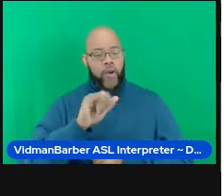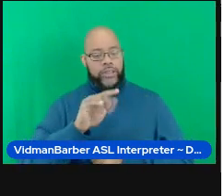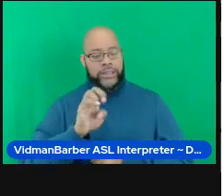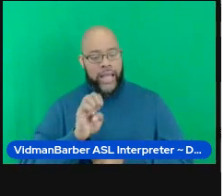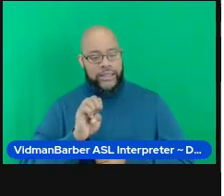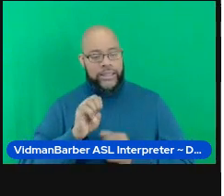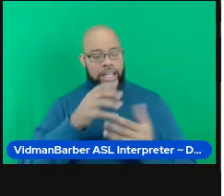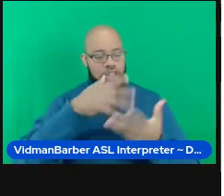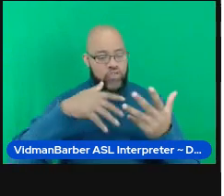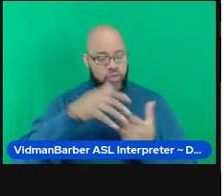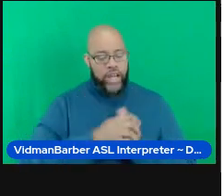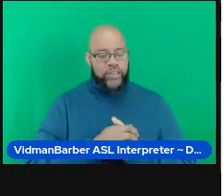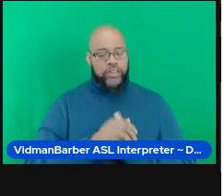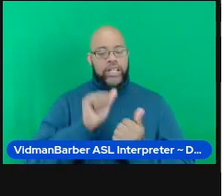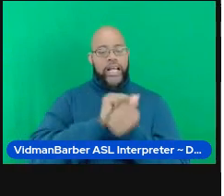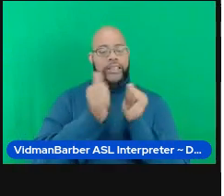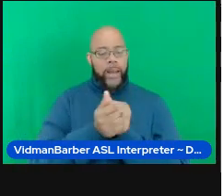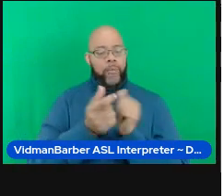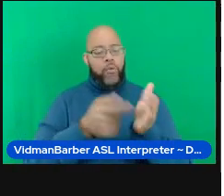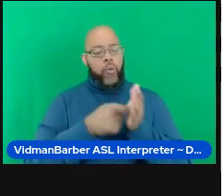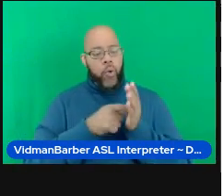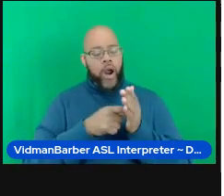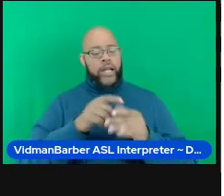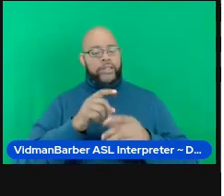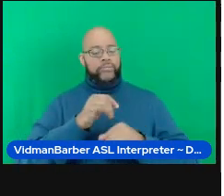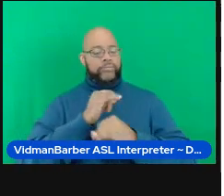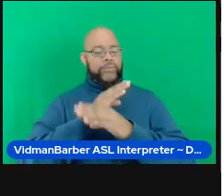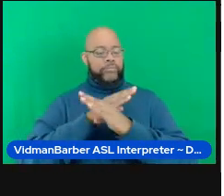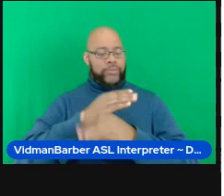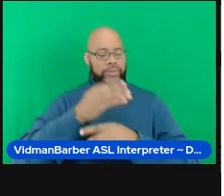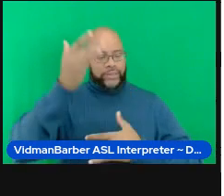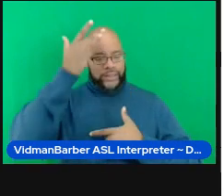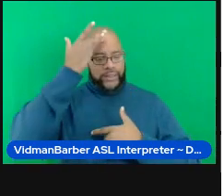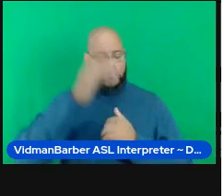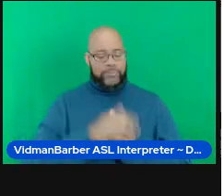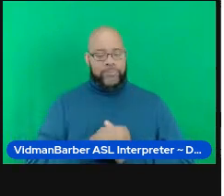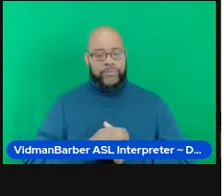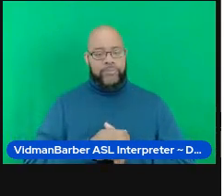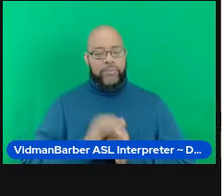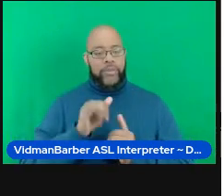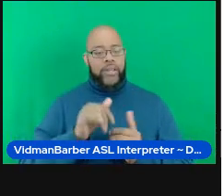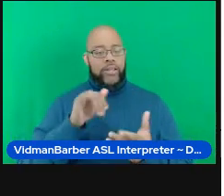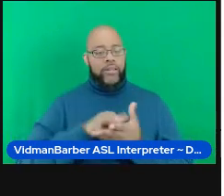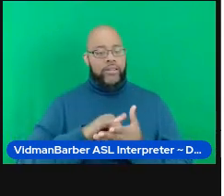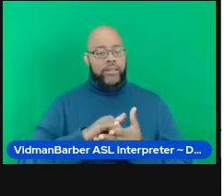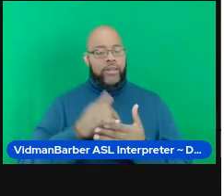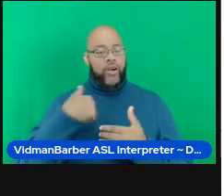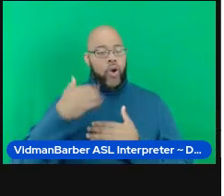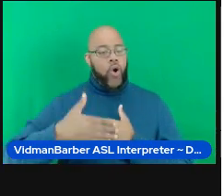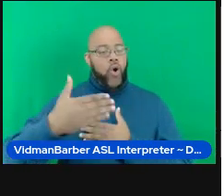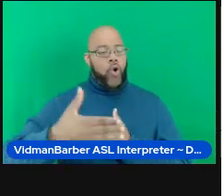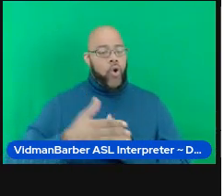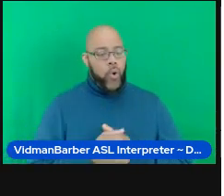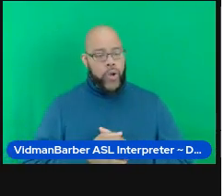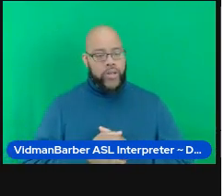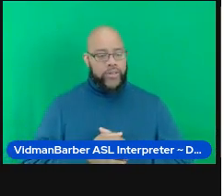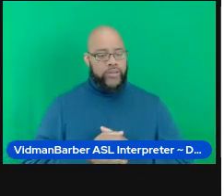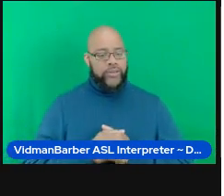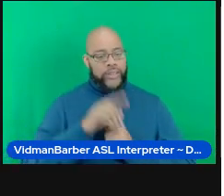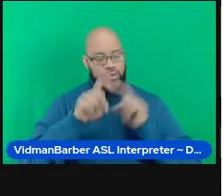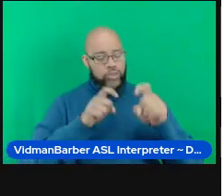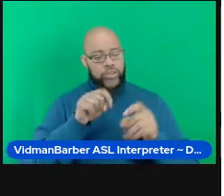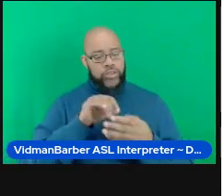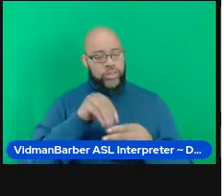the mounting of adaptive or acquired immunity. And so these include projects such as our ongoing inquiry into the